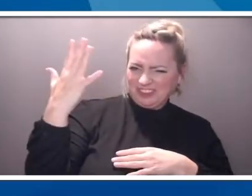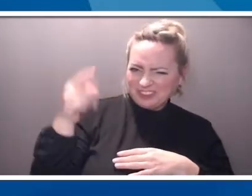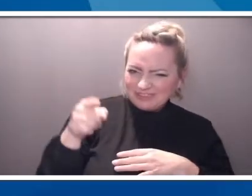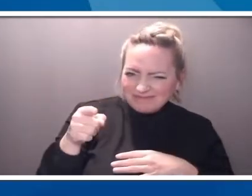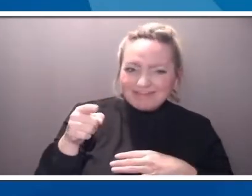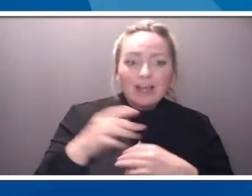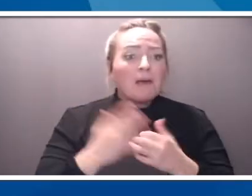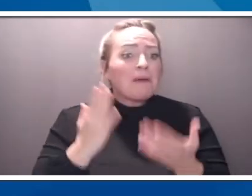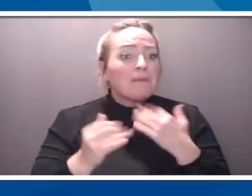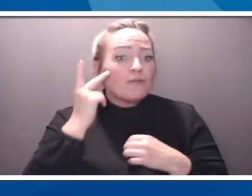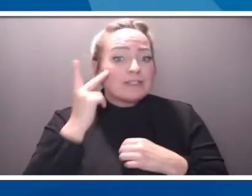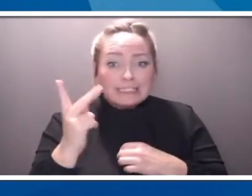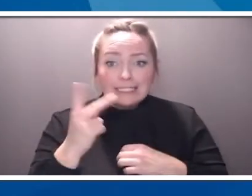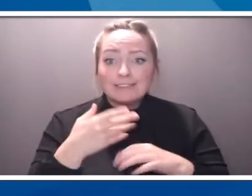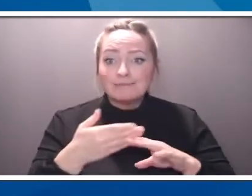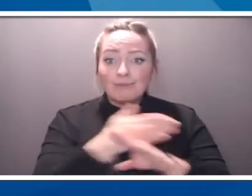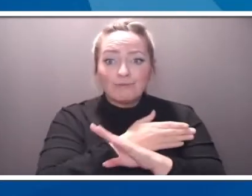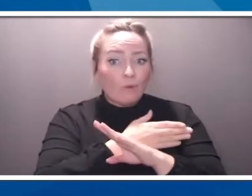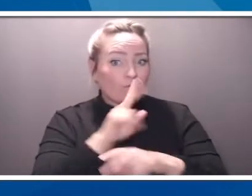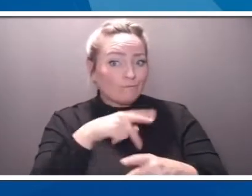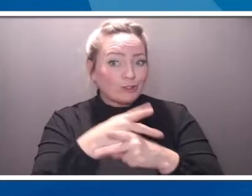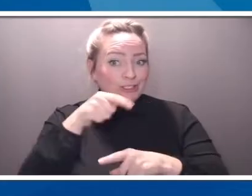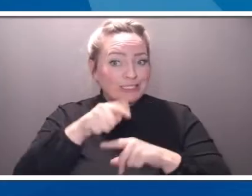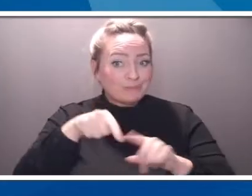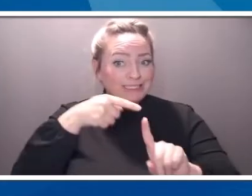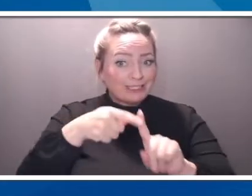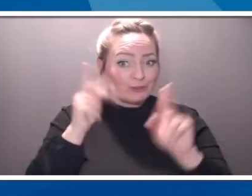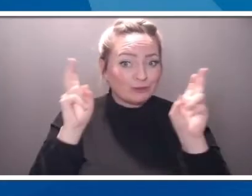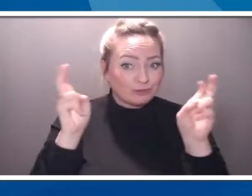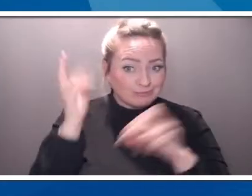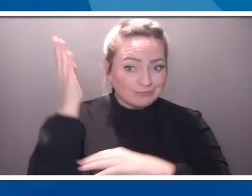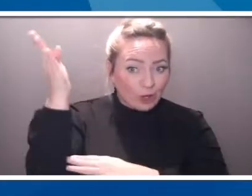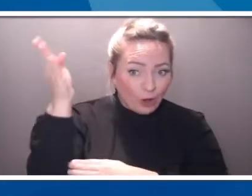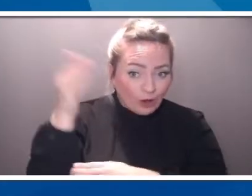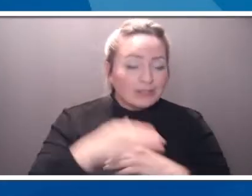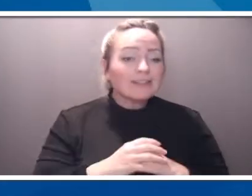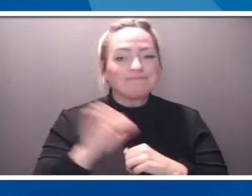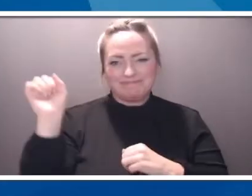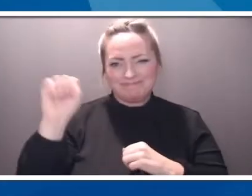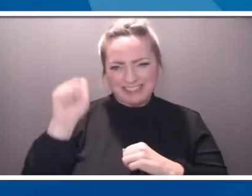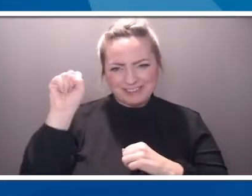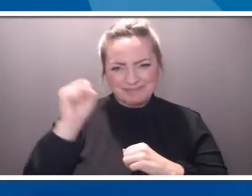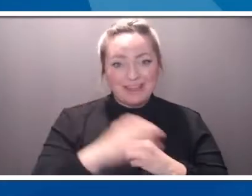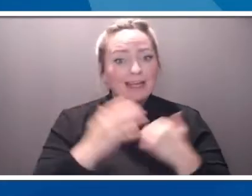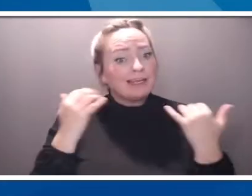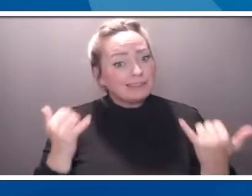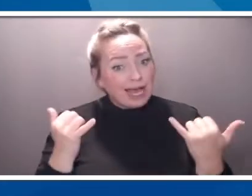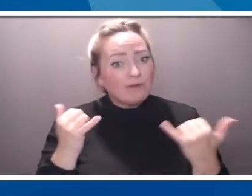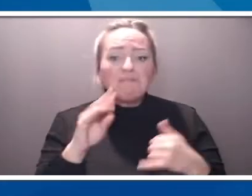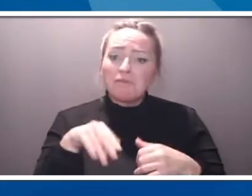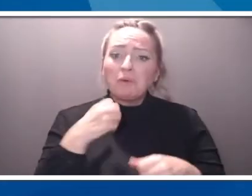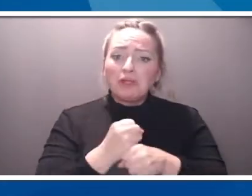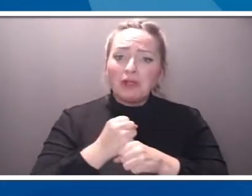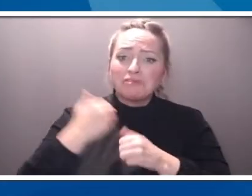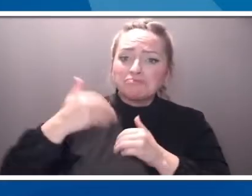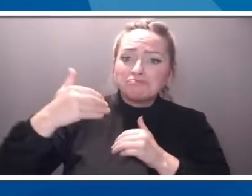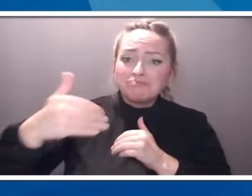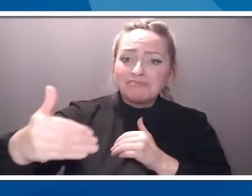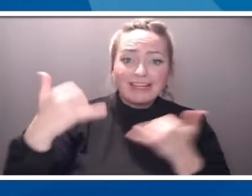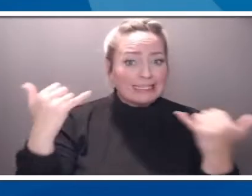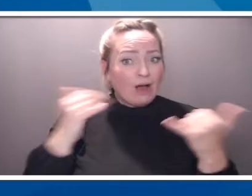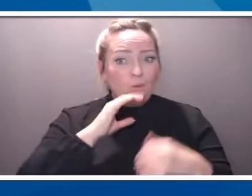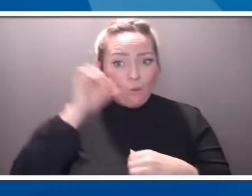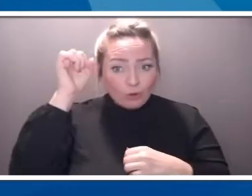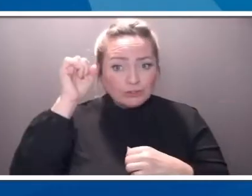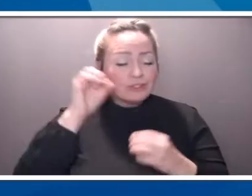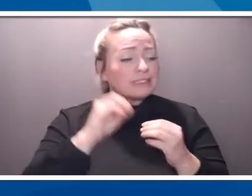a sense of déjà vu. You may have already seen an early version of this particular talk. Yes, I'm now, we're a few